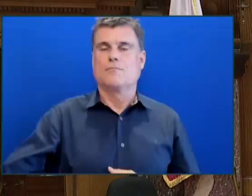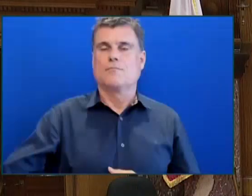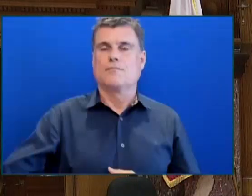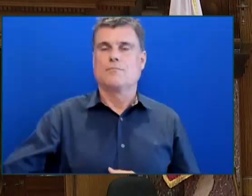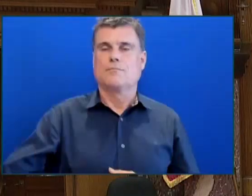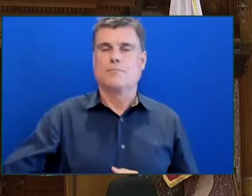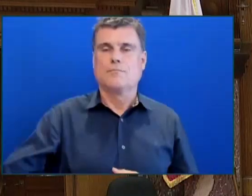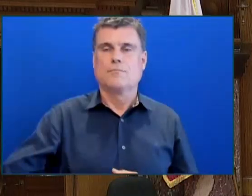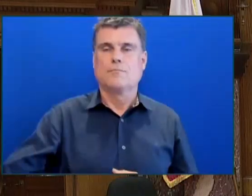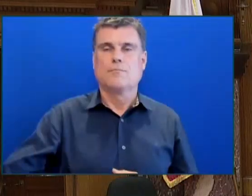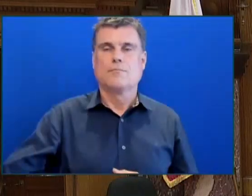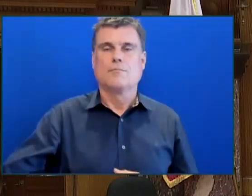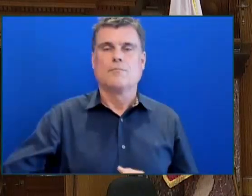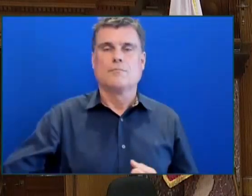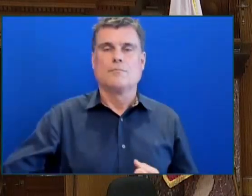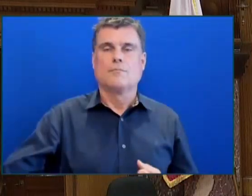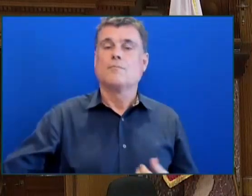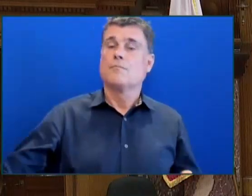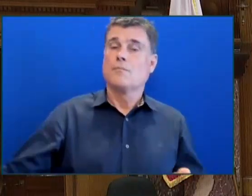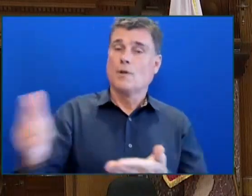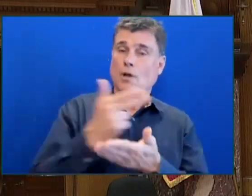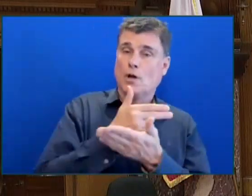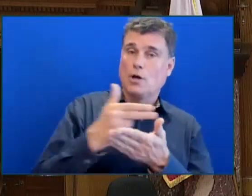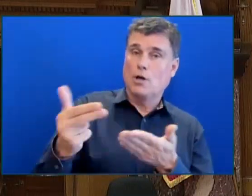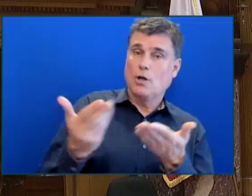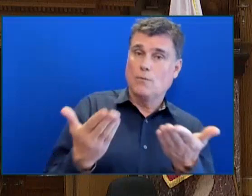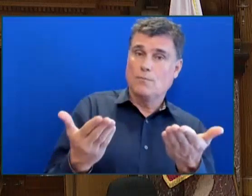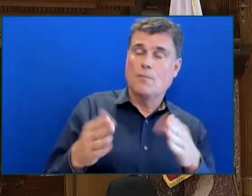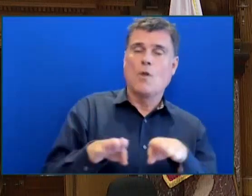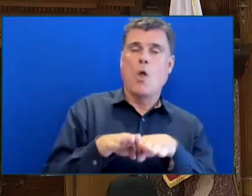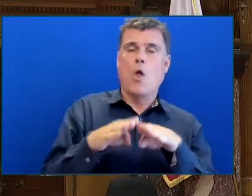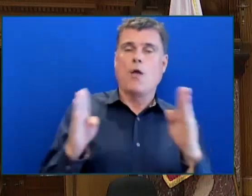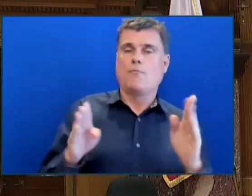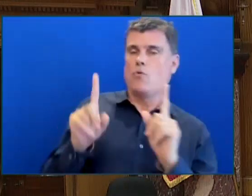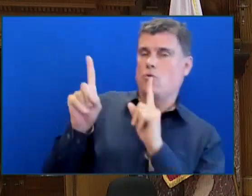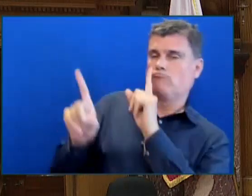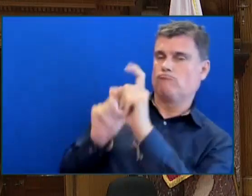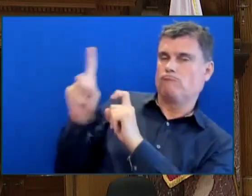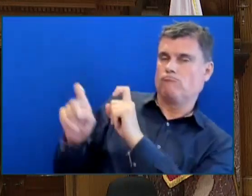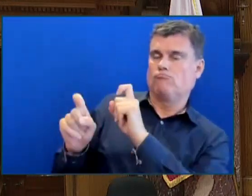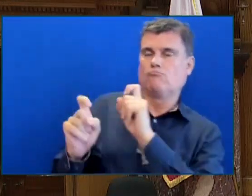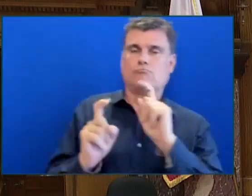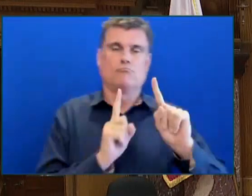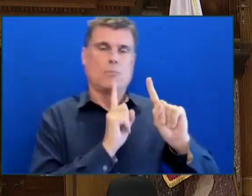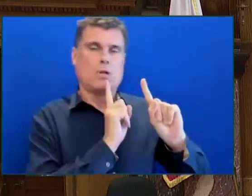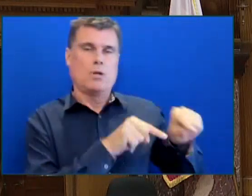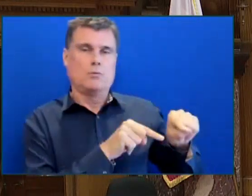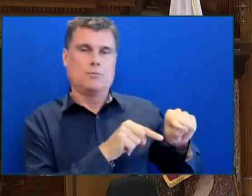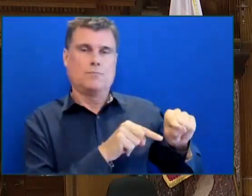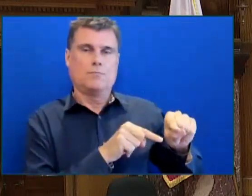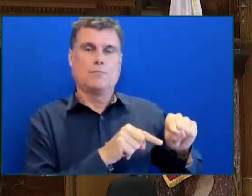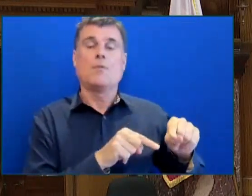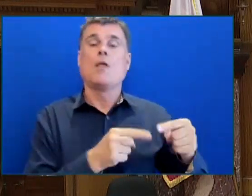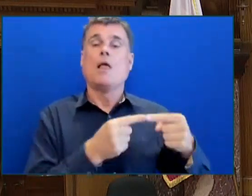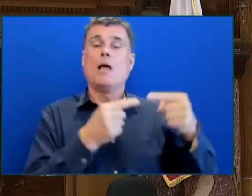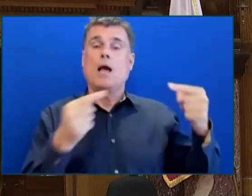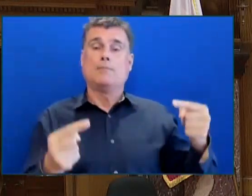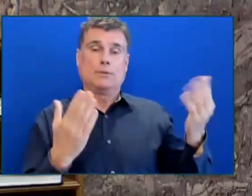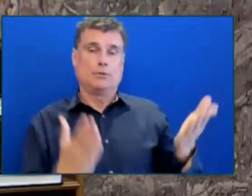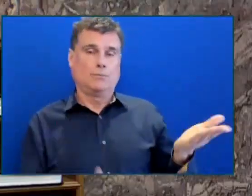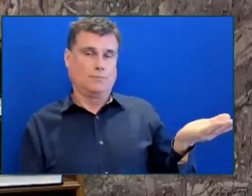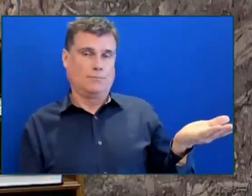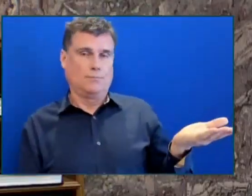Oral questions by members. Leader of the Official Opposition. Thank you, Mr. Speaker. Mr. Speaker, another day, another